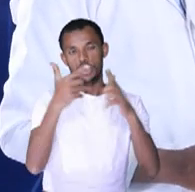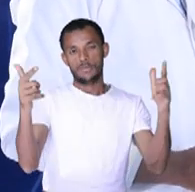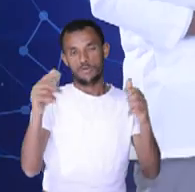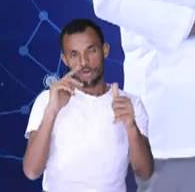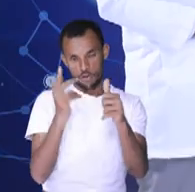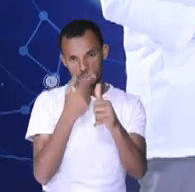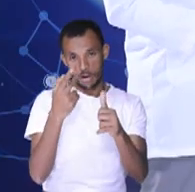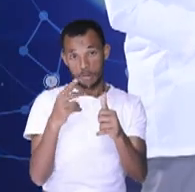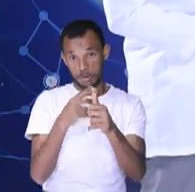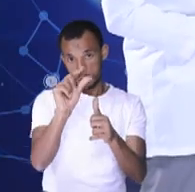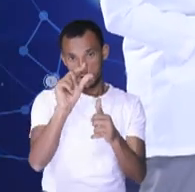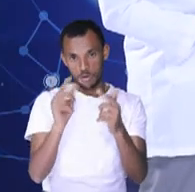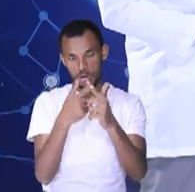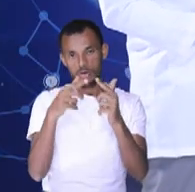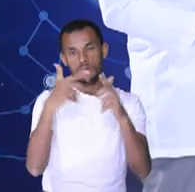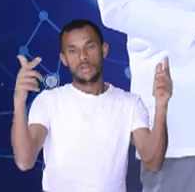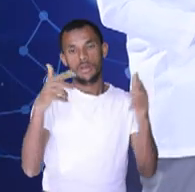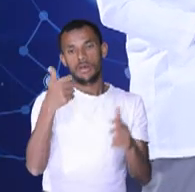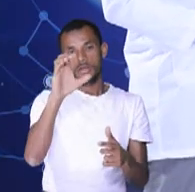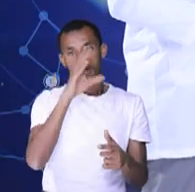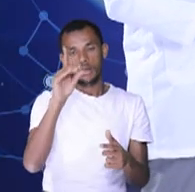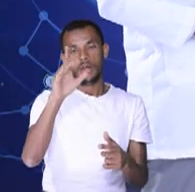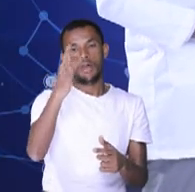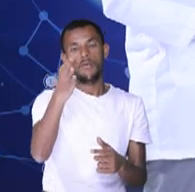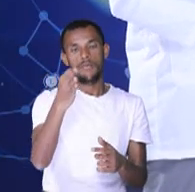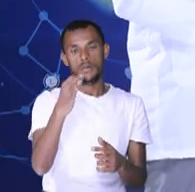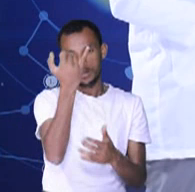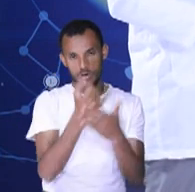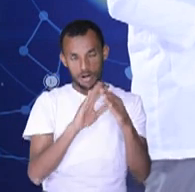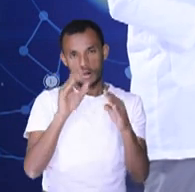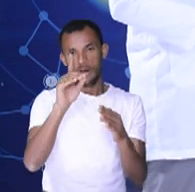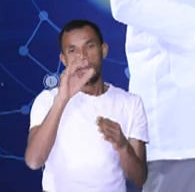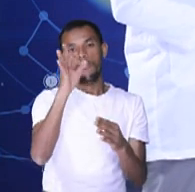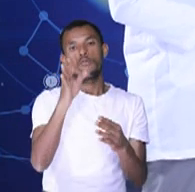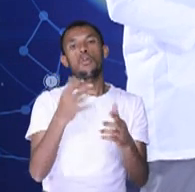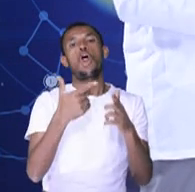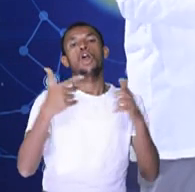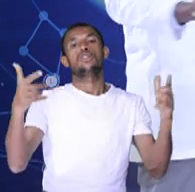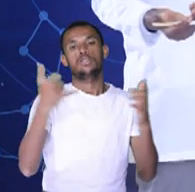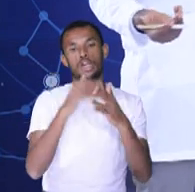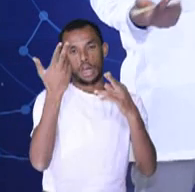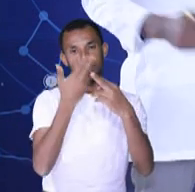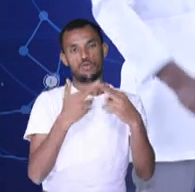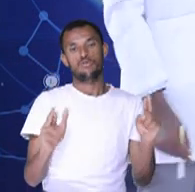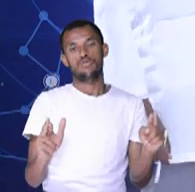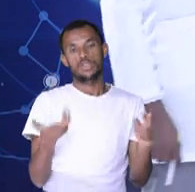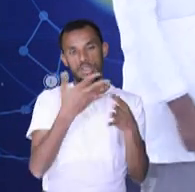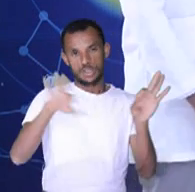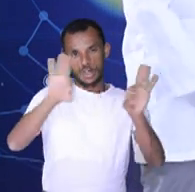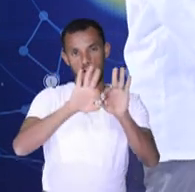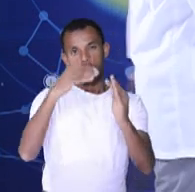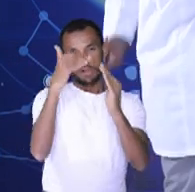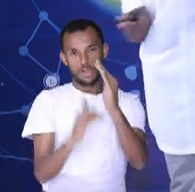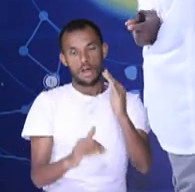one, from AC and DF, from the figure, DF is the larger one. So its ratio is necessarily